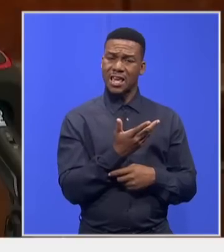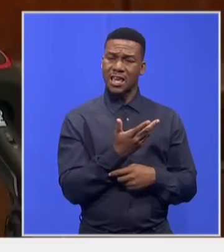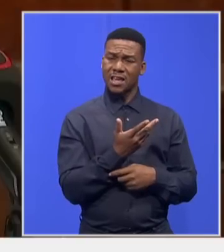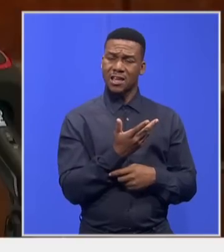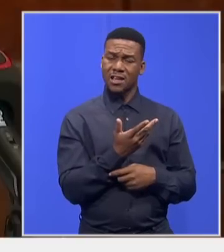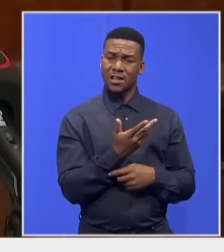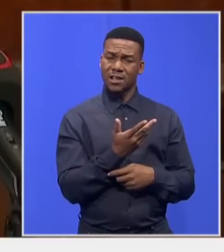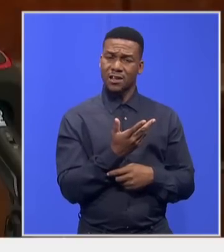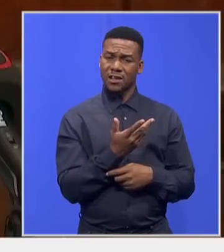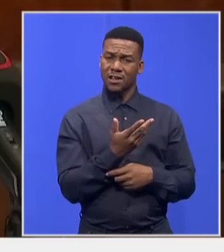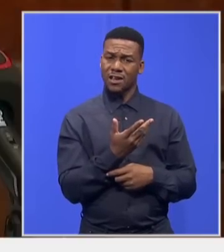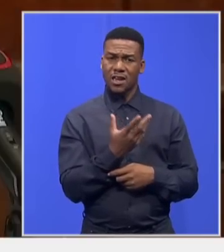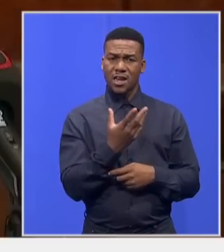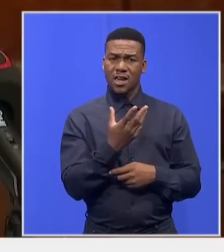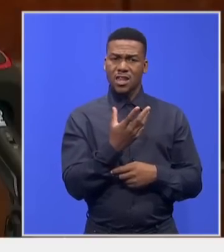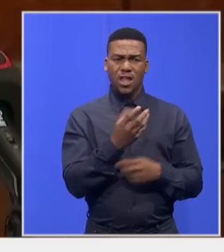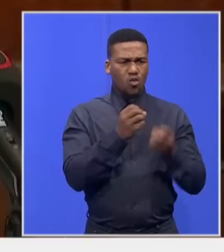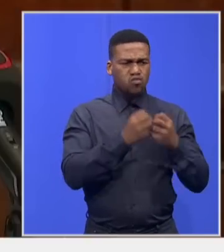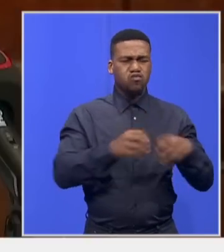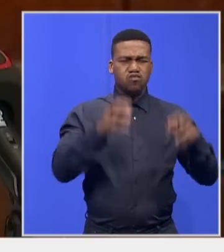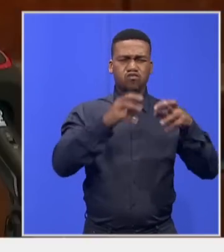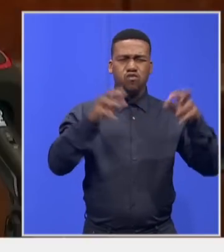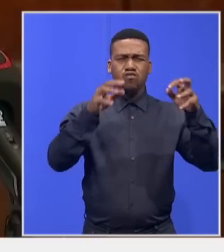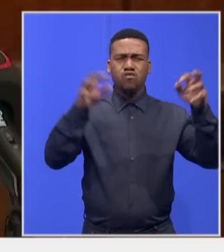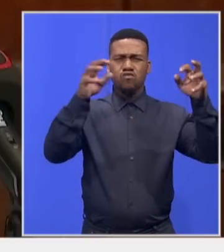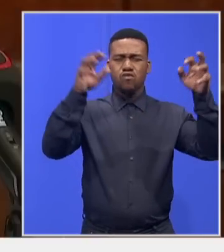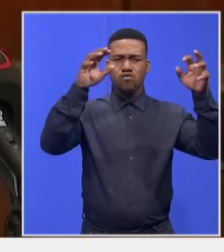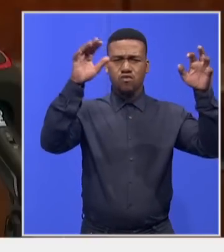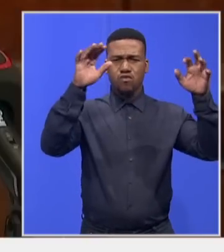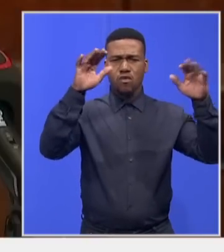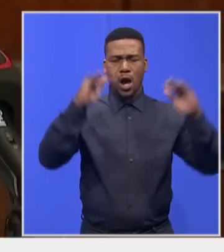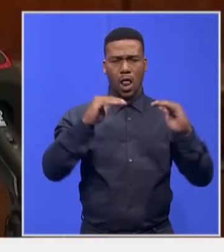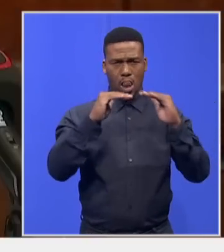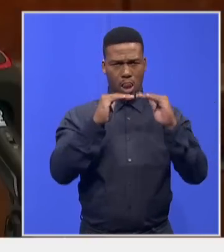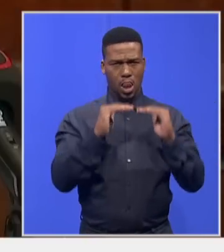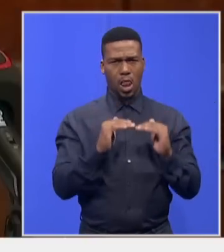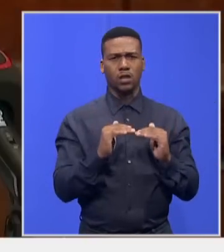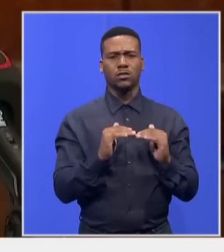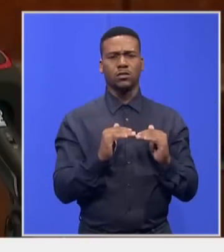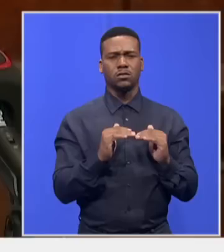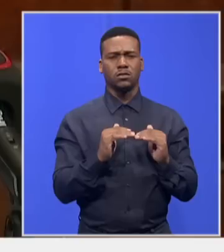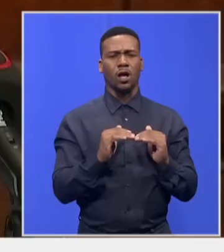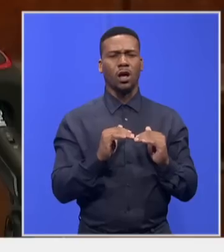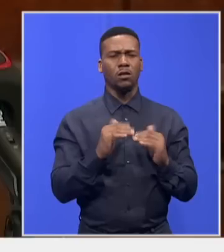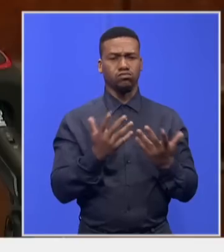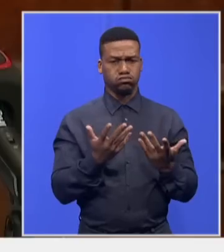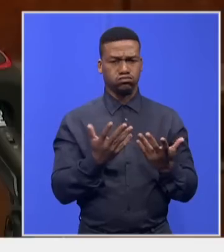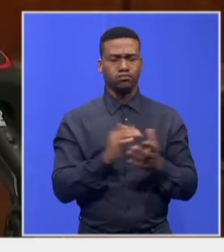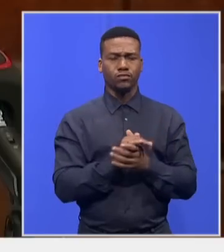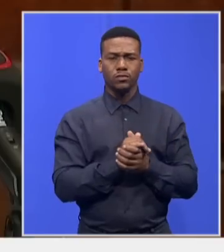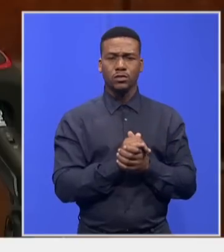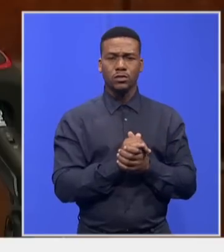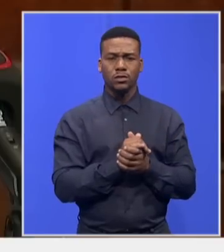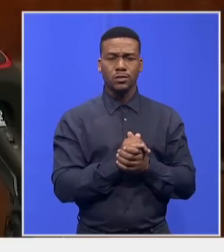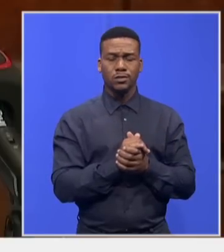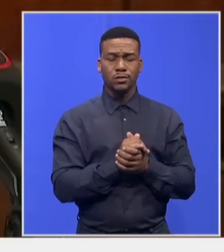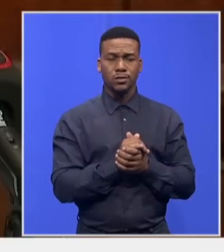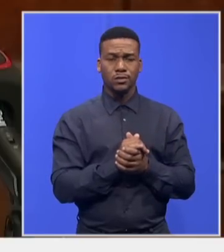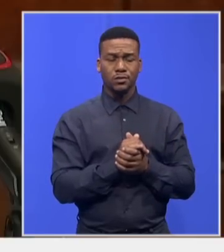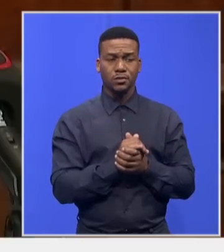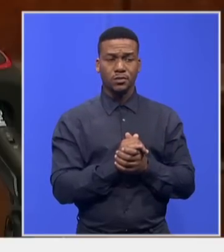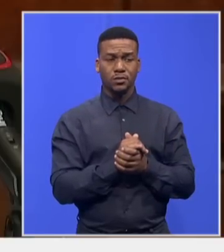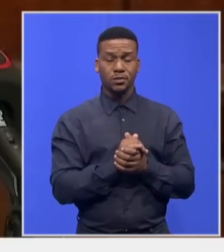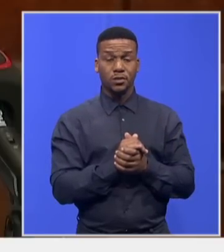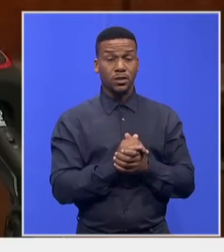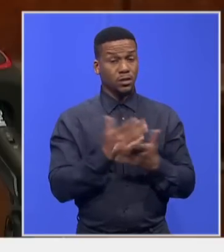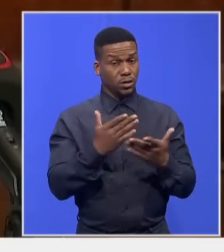of emissions level when they got the permission to construct these power stations. I think the burden on